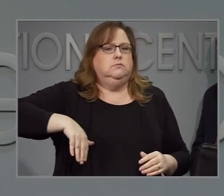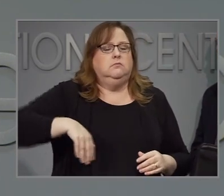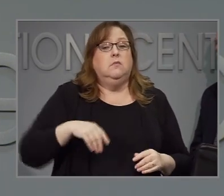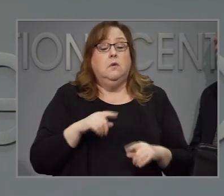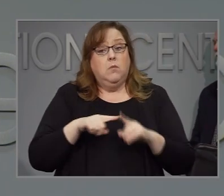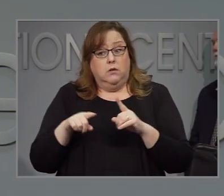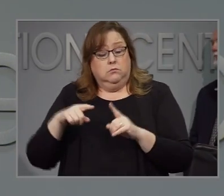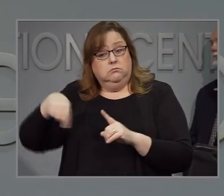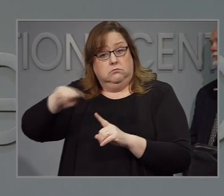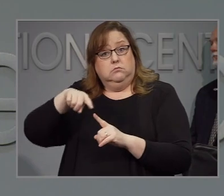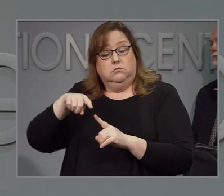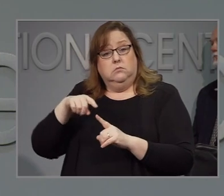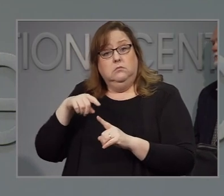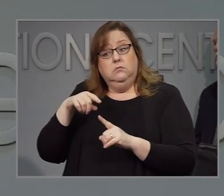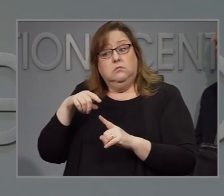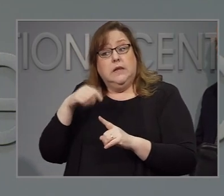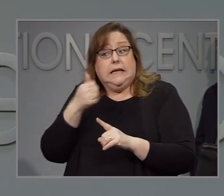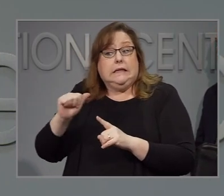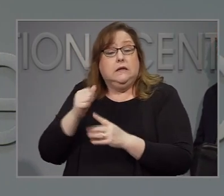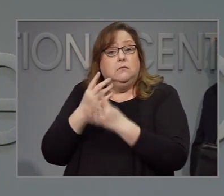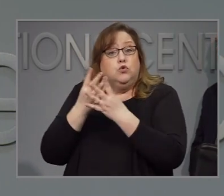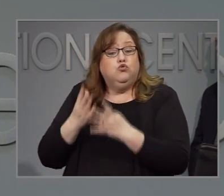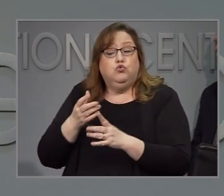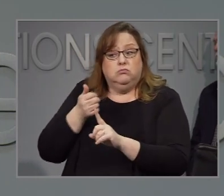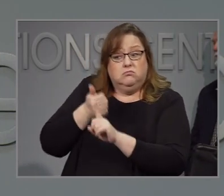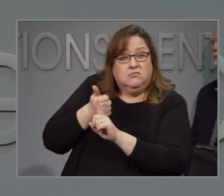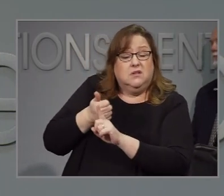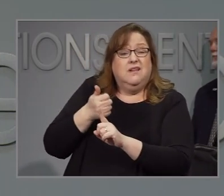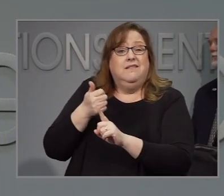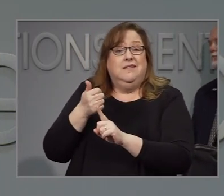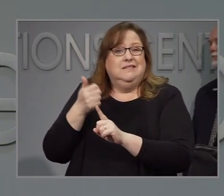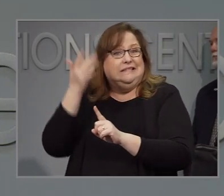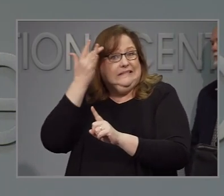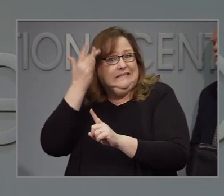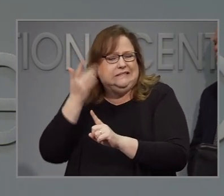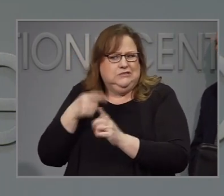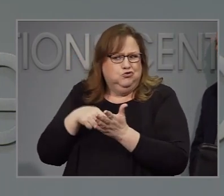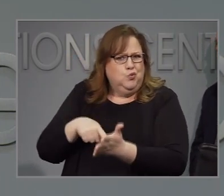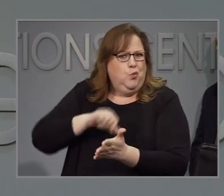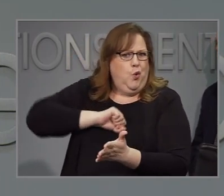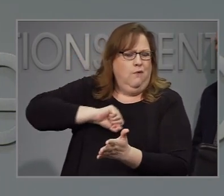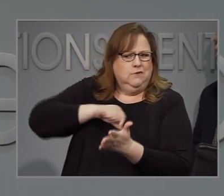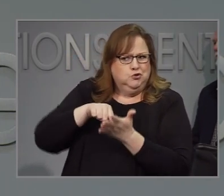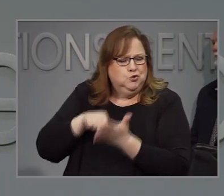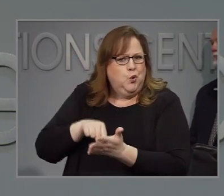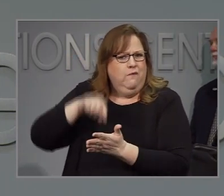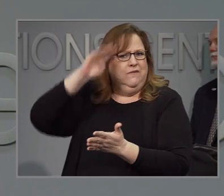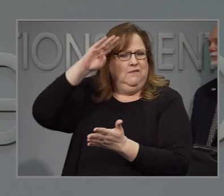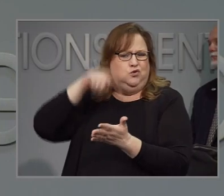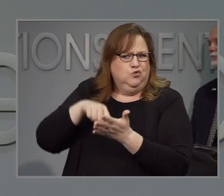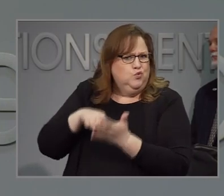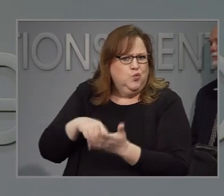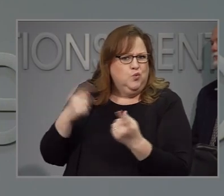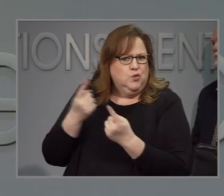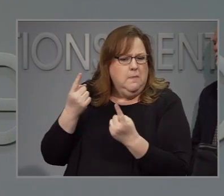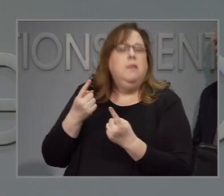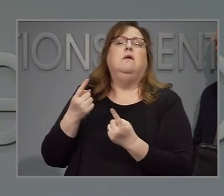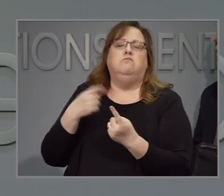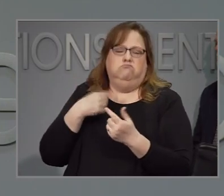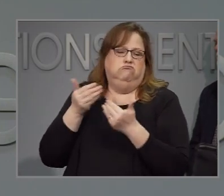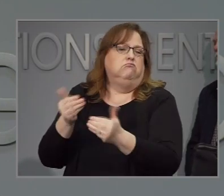for offenders that are exhibiting some type of symptom that could be related to the COVID-19